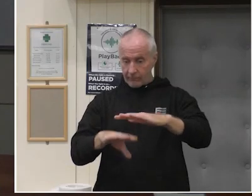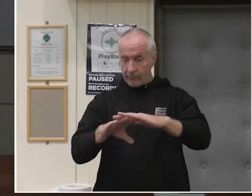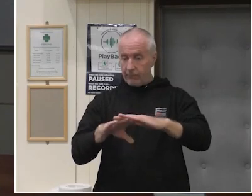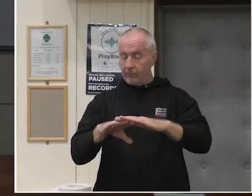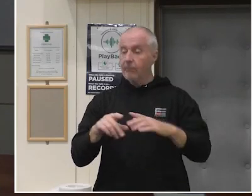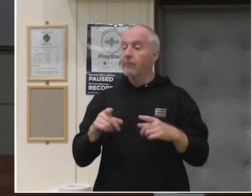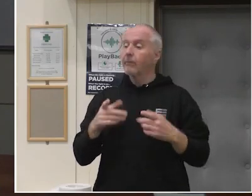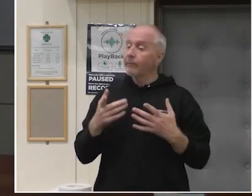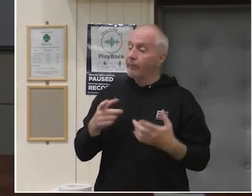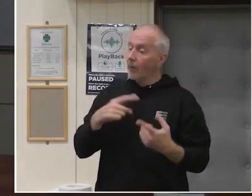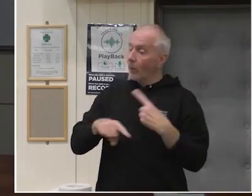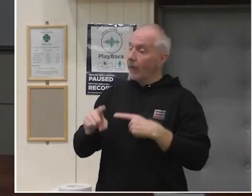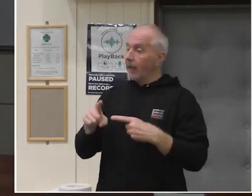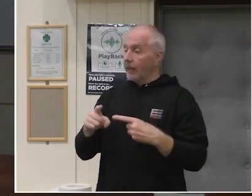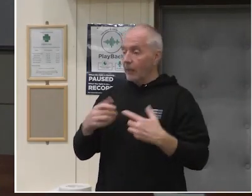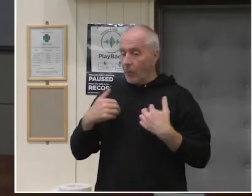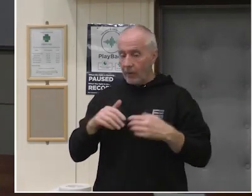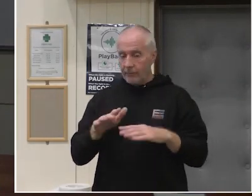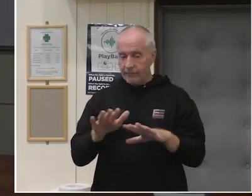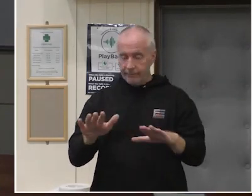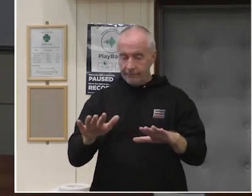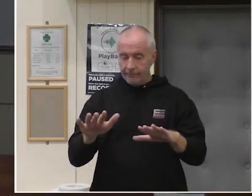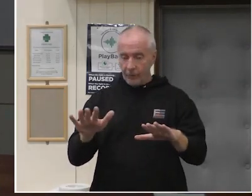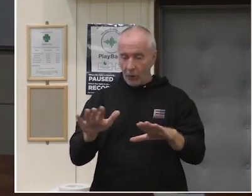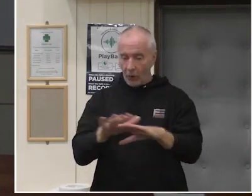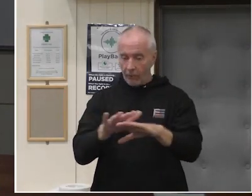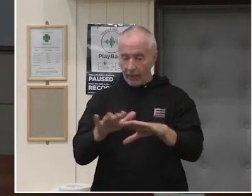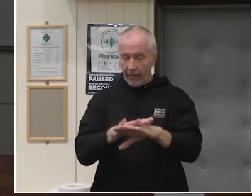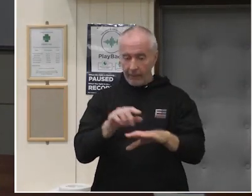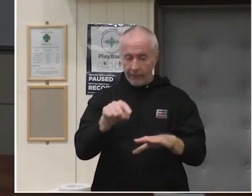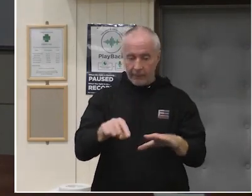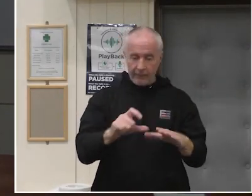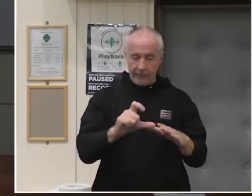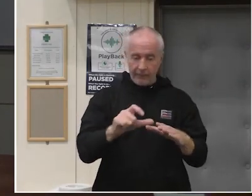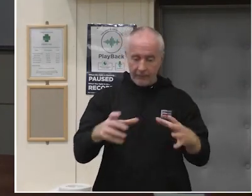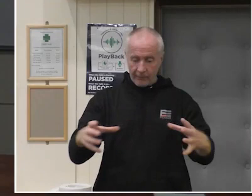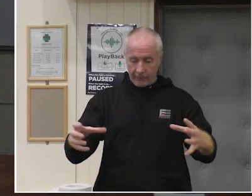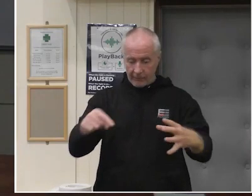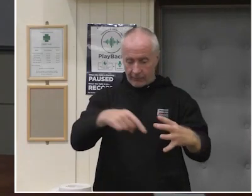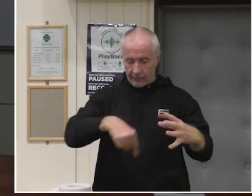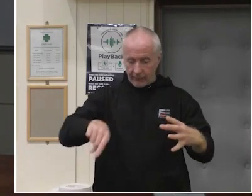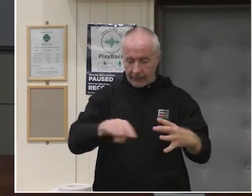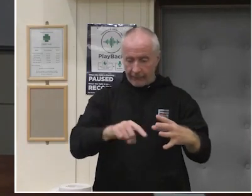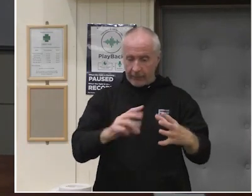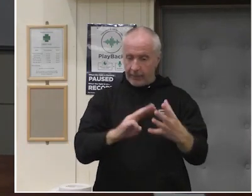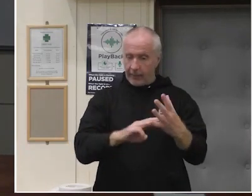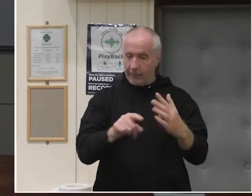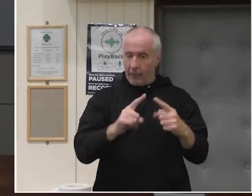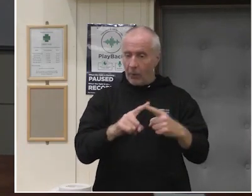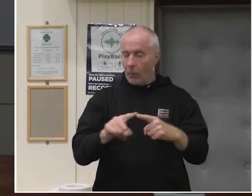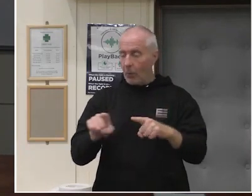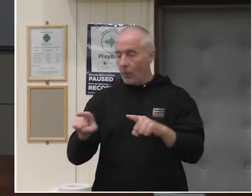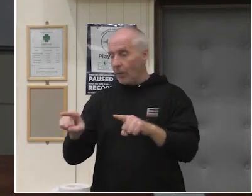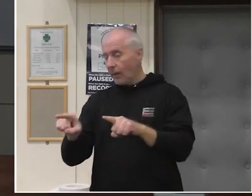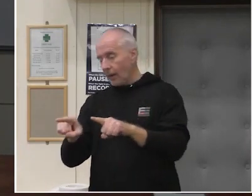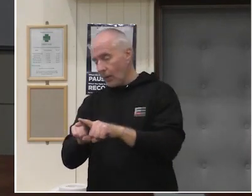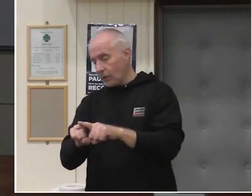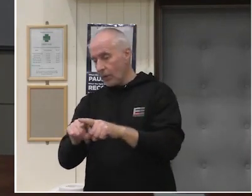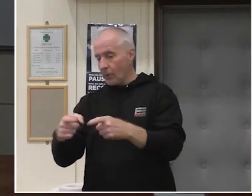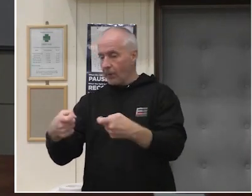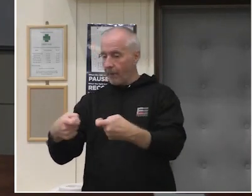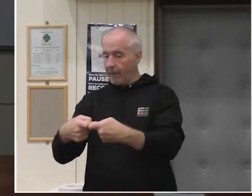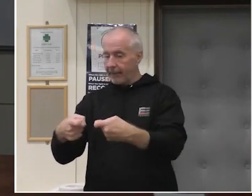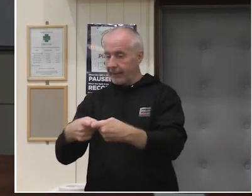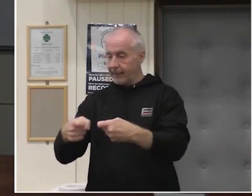interested in is the overlap between this cavity mode and the magnetic field. Now when we overlap these, we actually